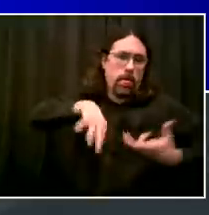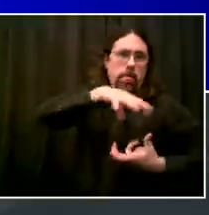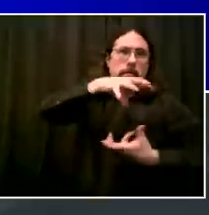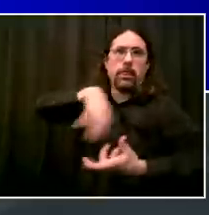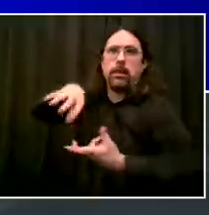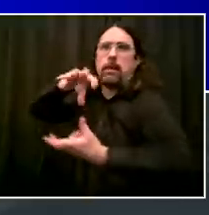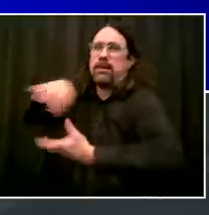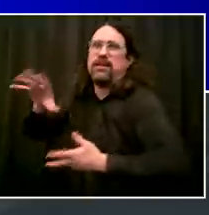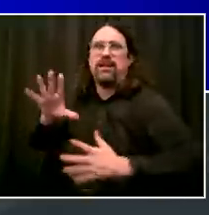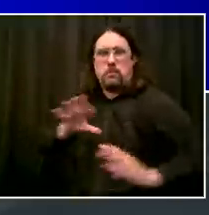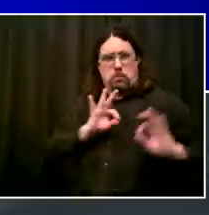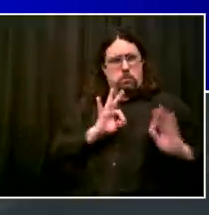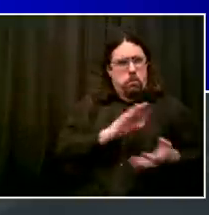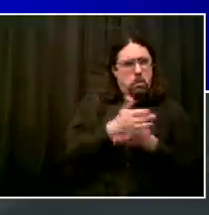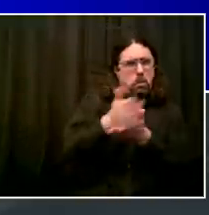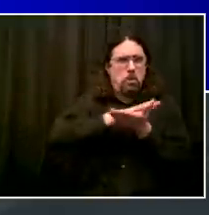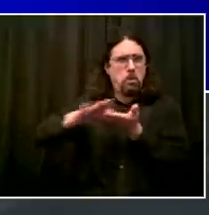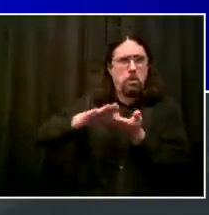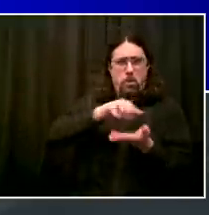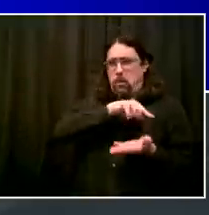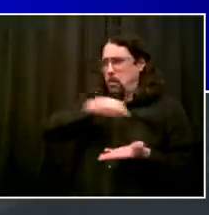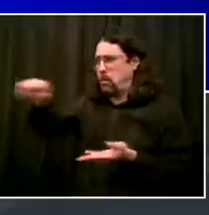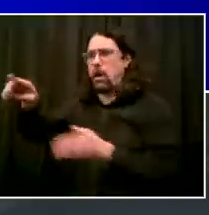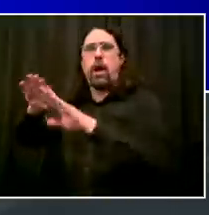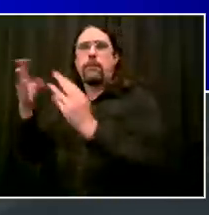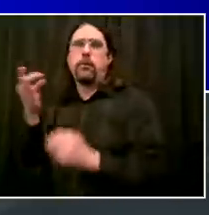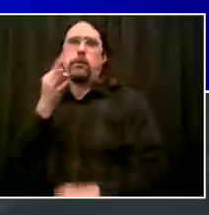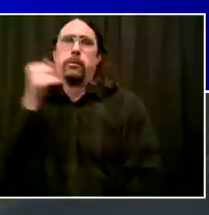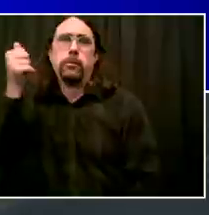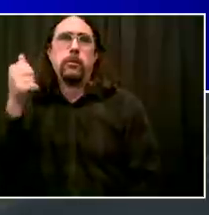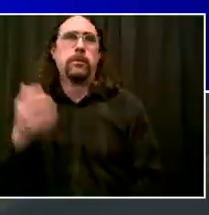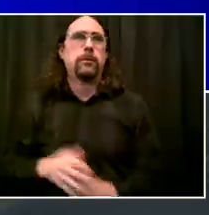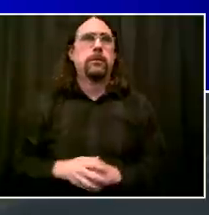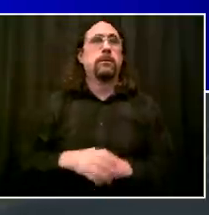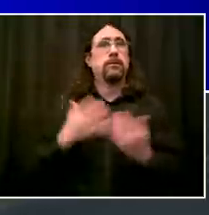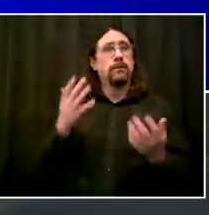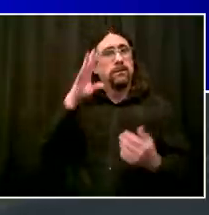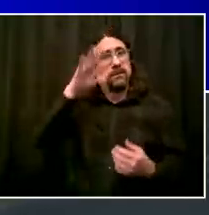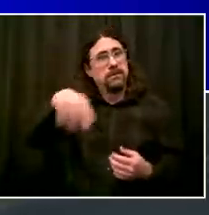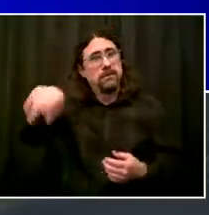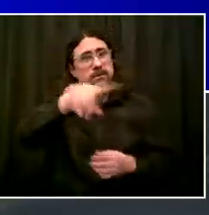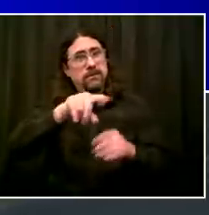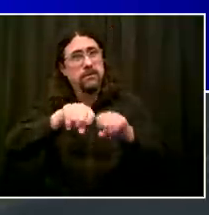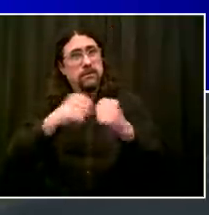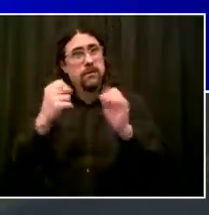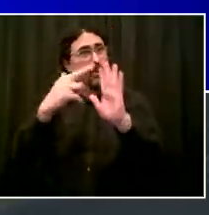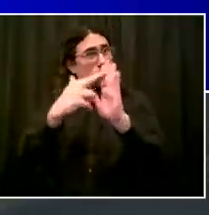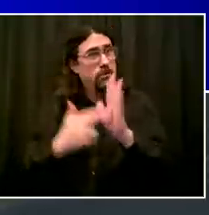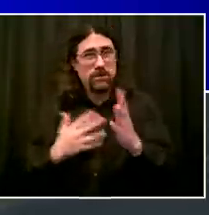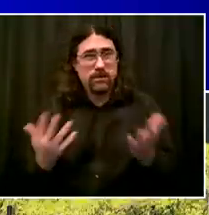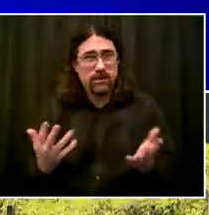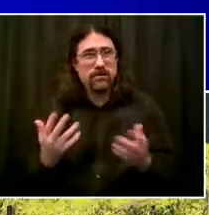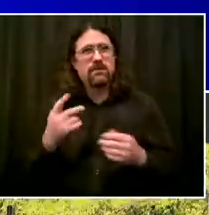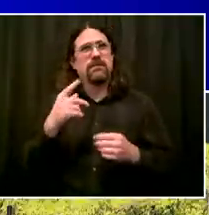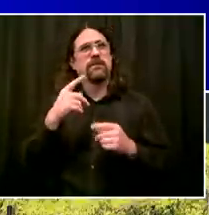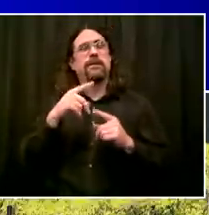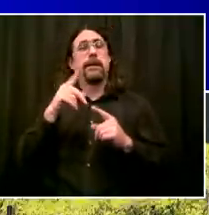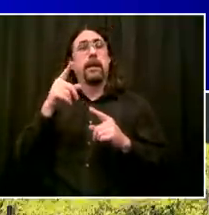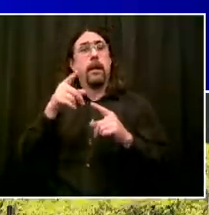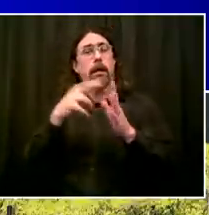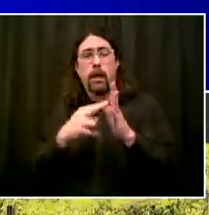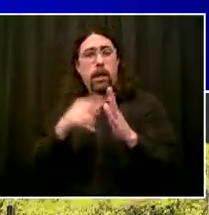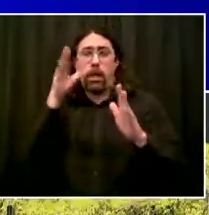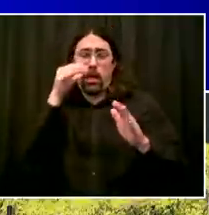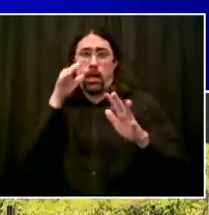that. Now, another great way to be outside is our open streets. And this has been